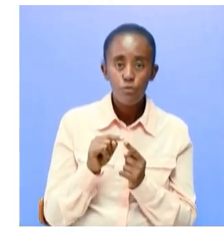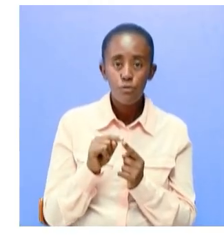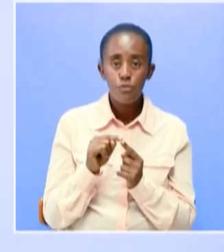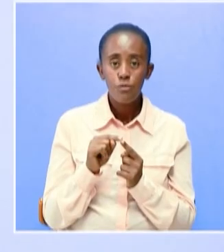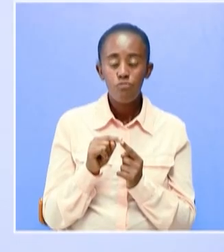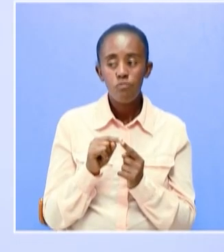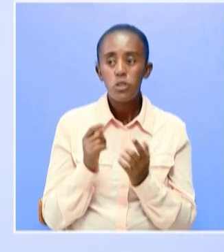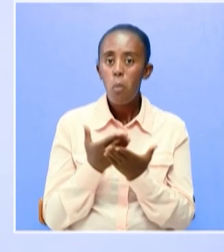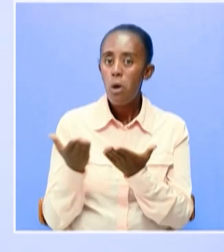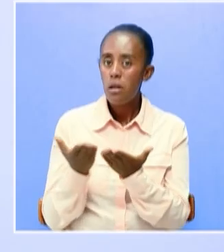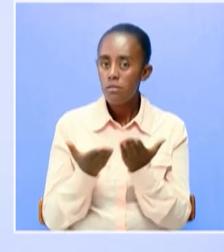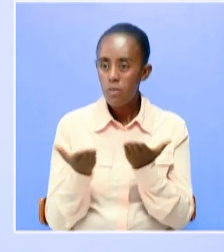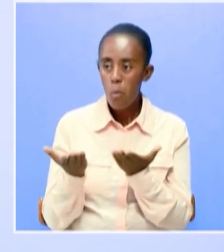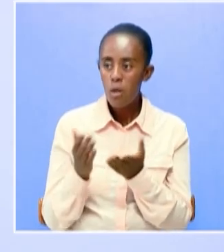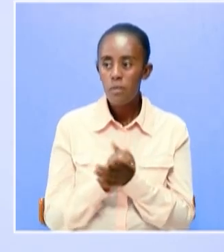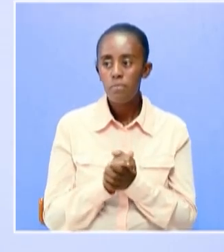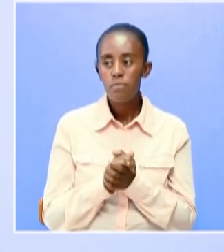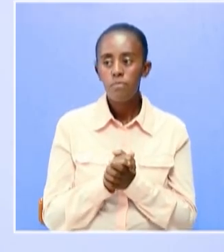to somewhere?